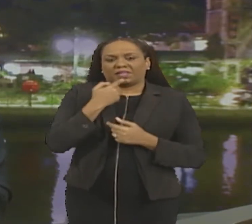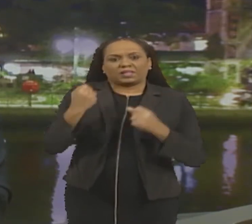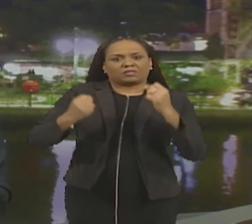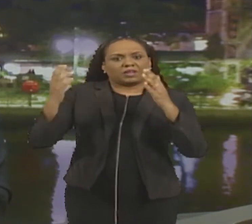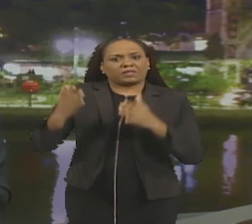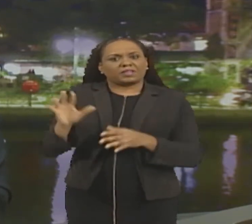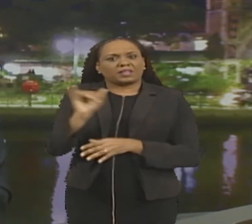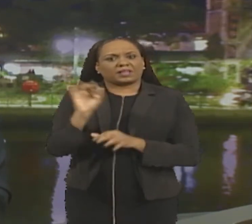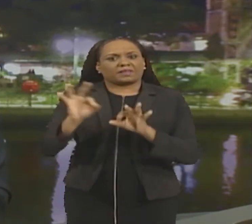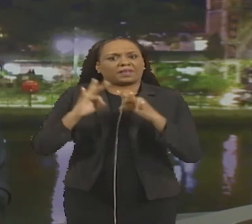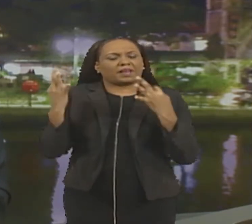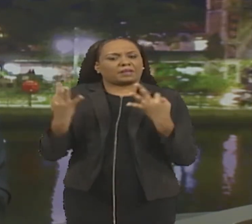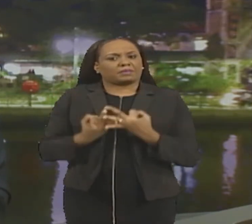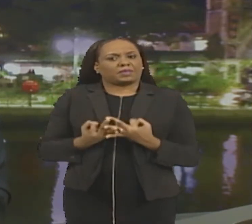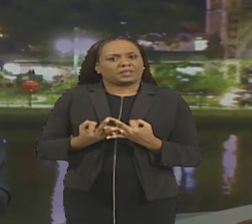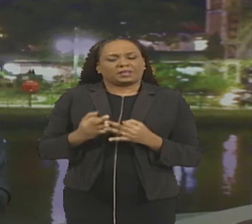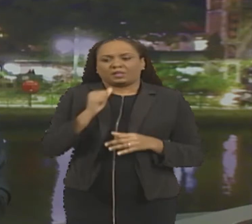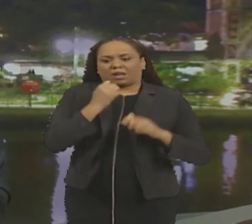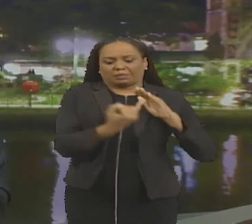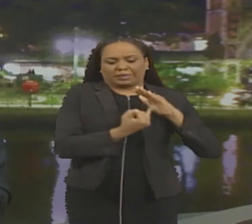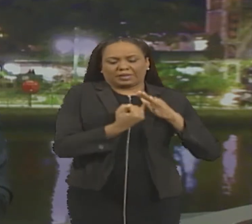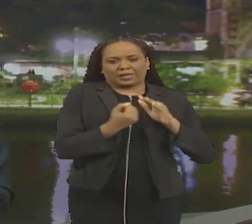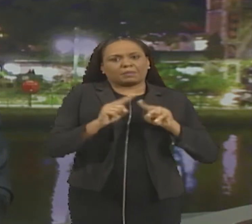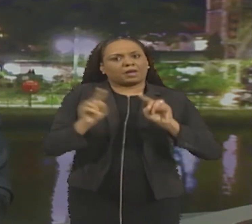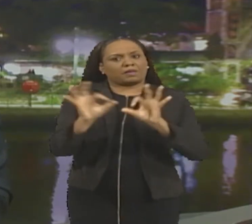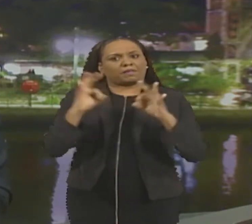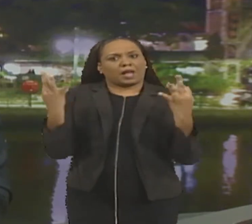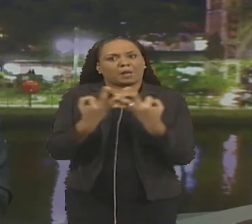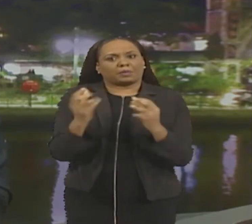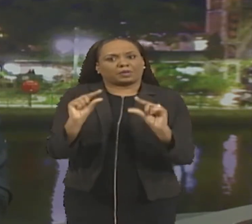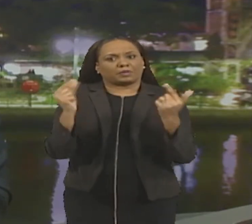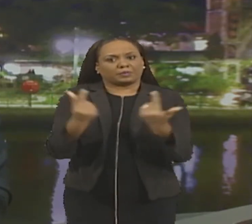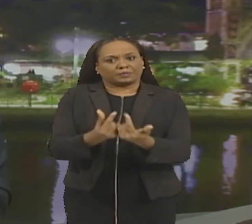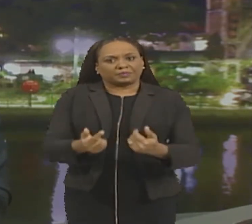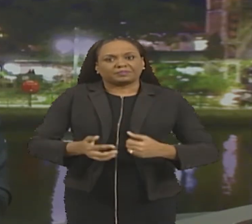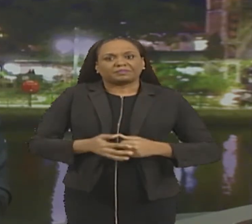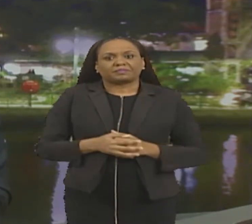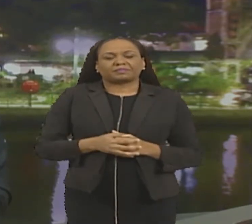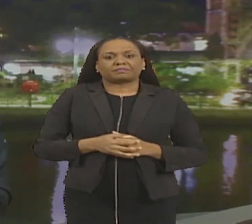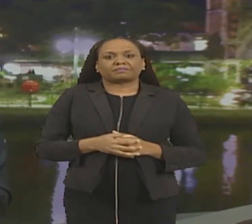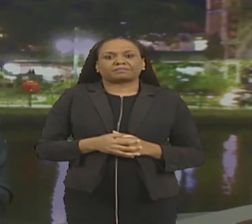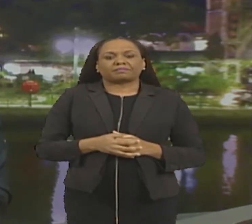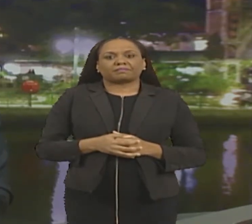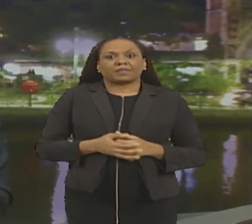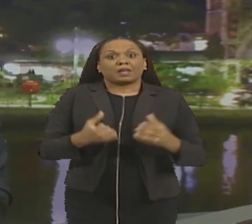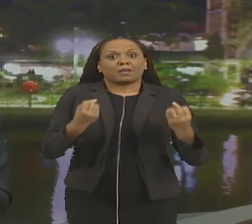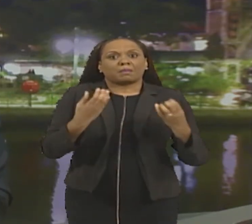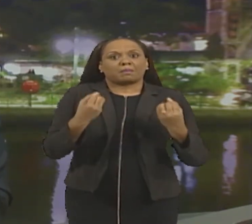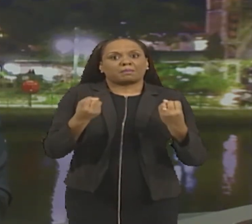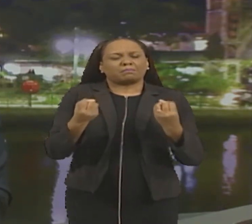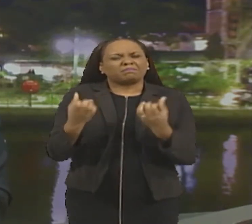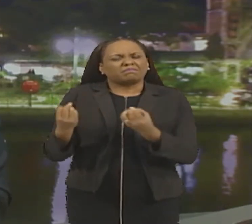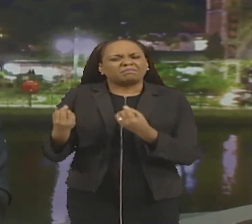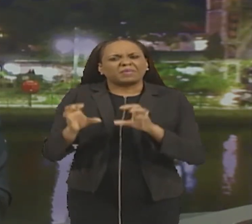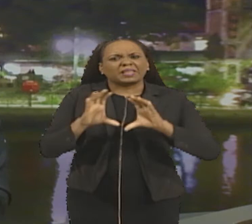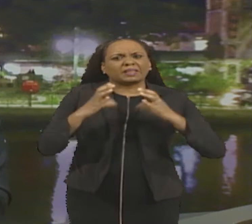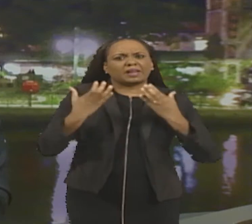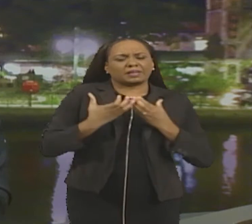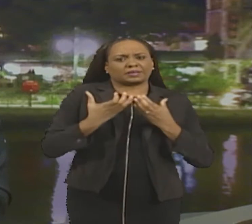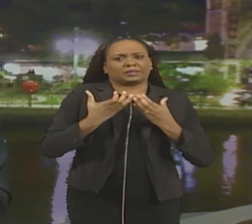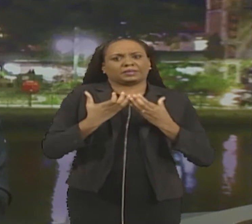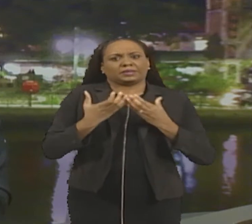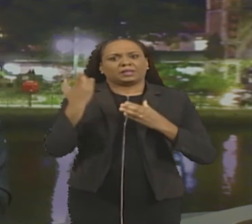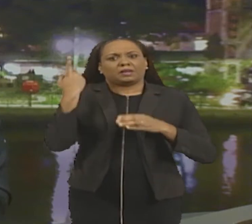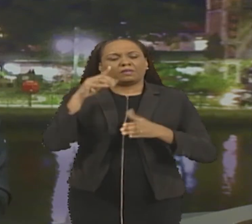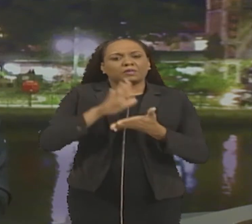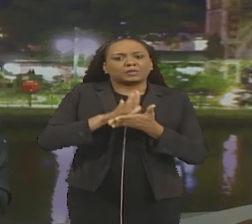owners cannot operate in isolation. Well, classes at several St. Michael's schools appear not to have been seriously disrupted by